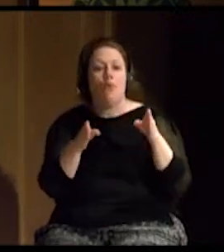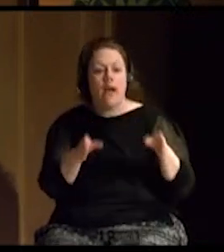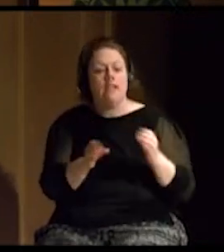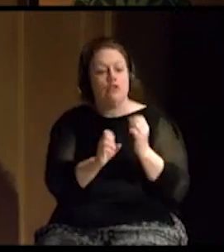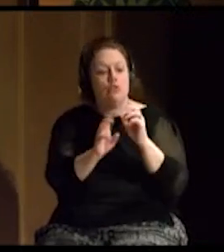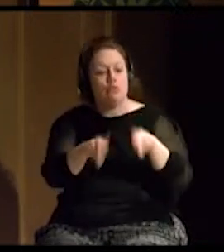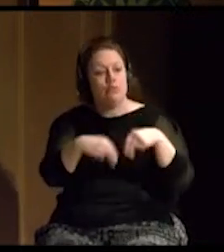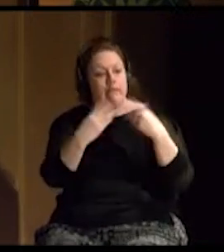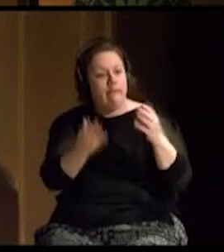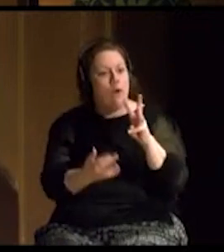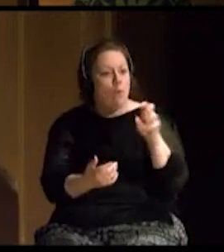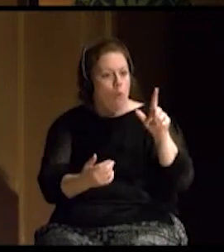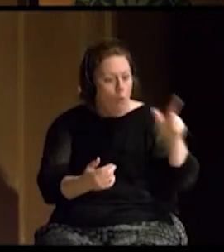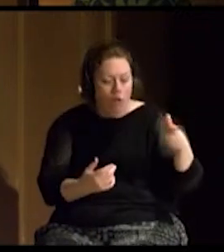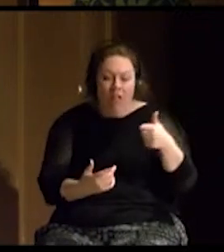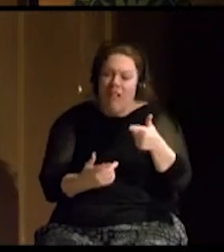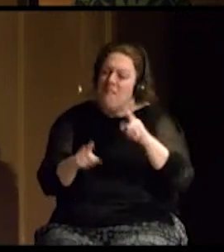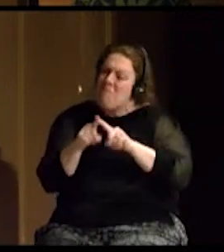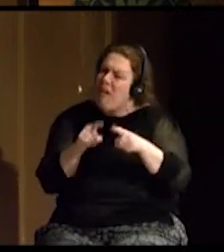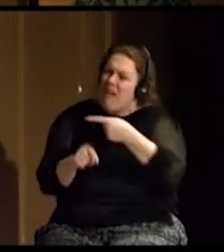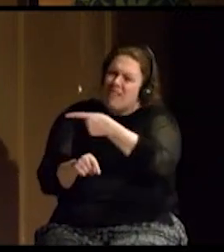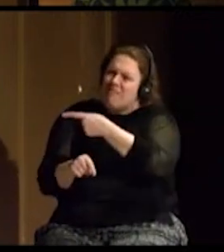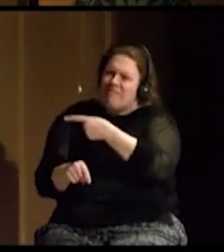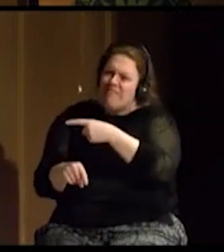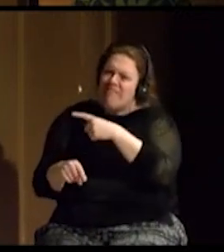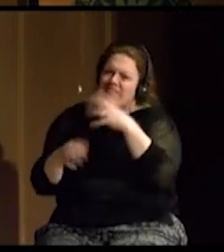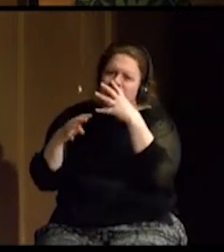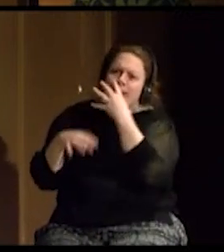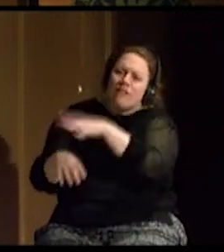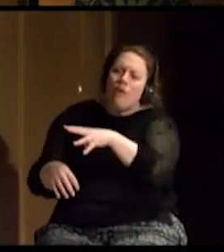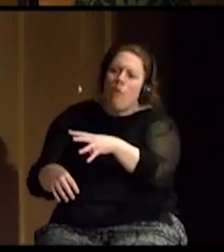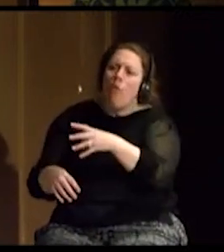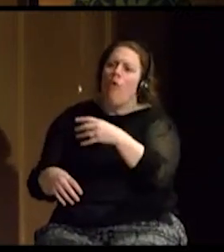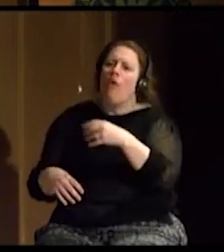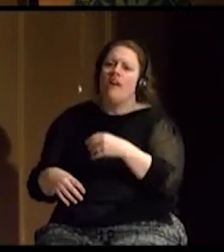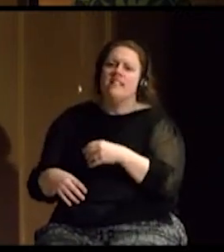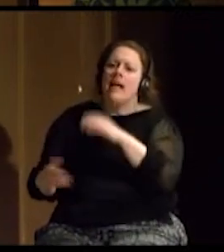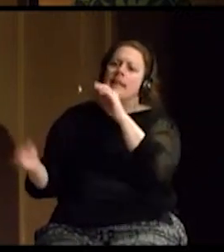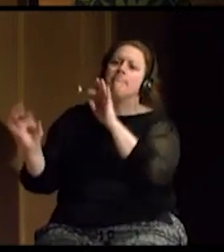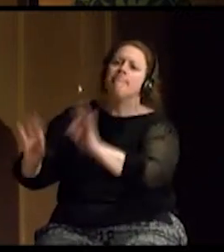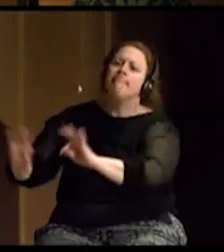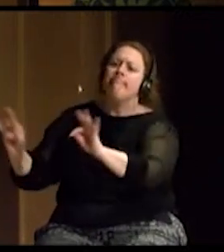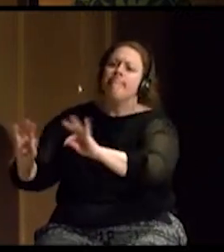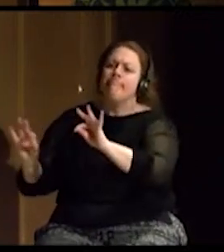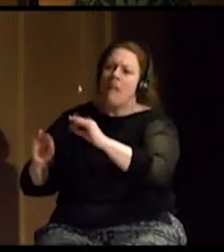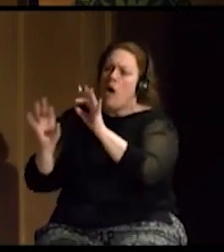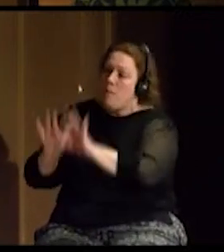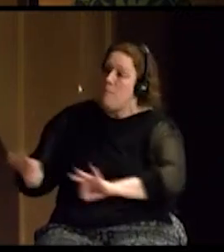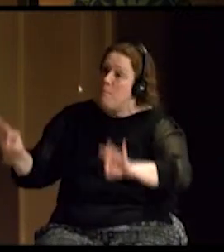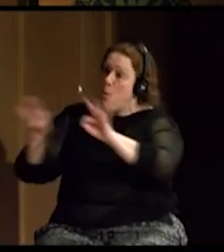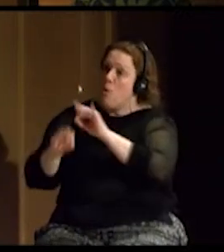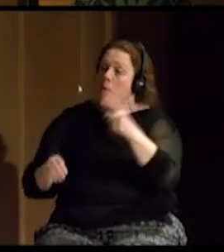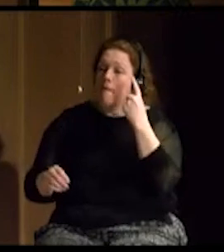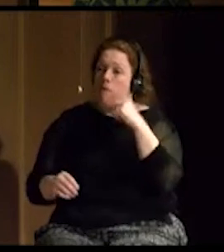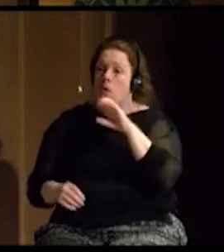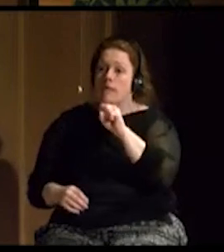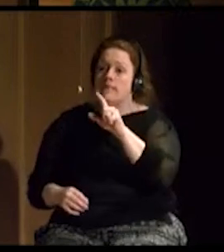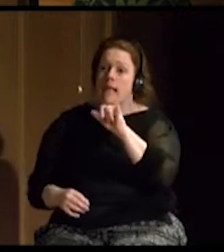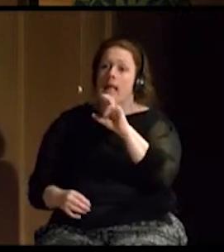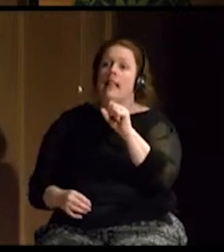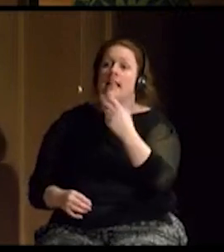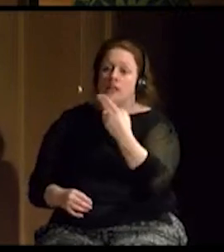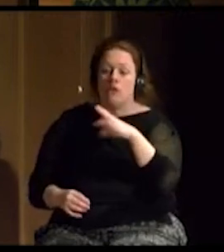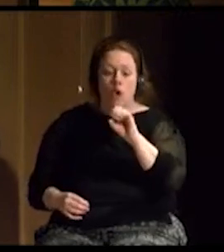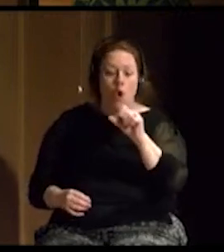narrative, it undercuts how meaningful and important woolly dogs and weaving are to the Coast Salish. And our interviews with